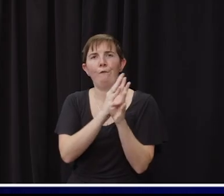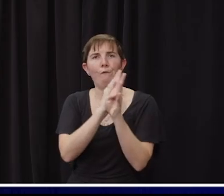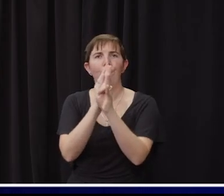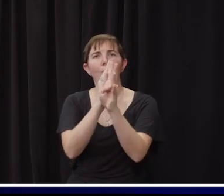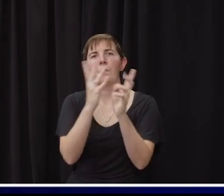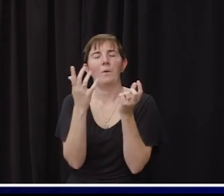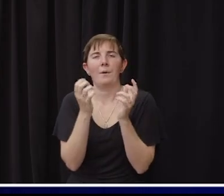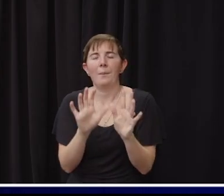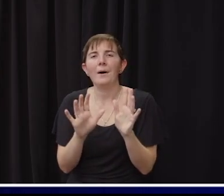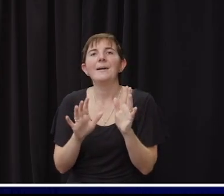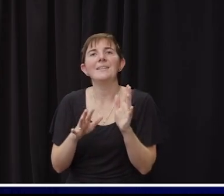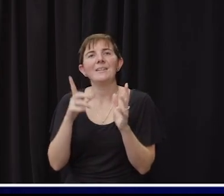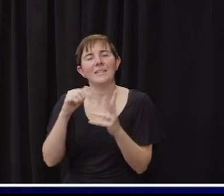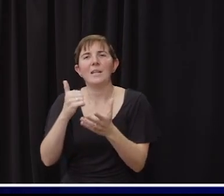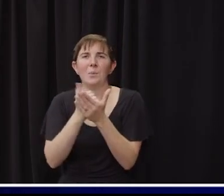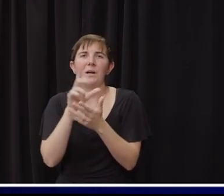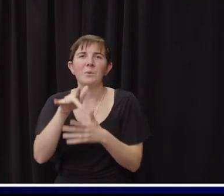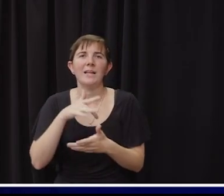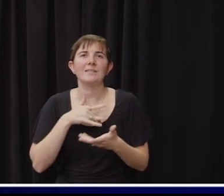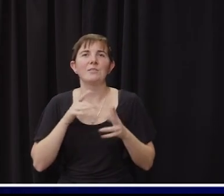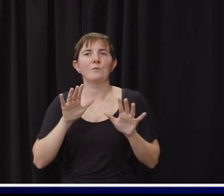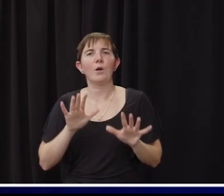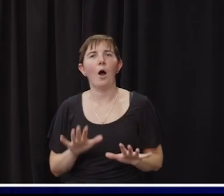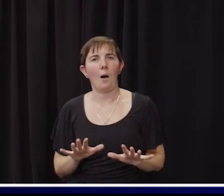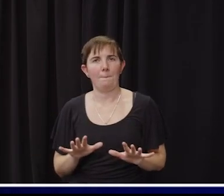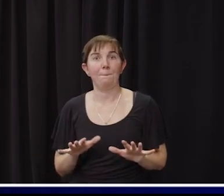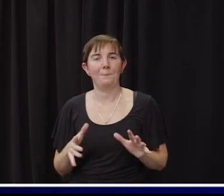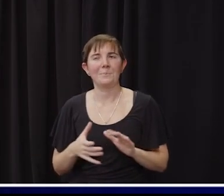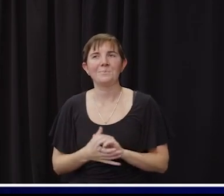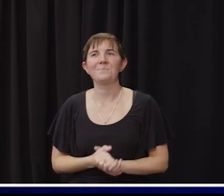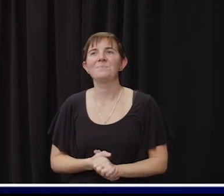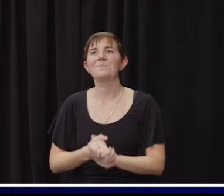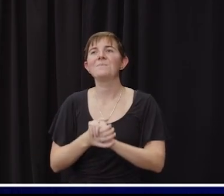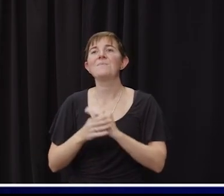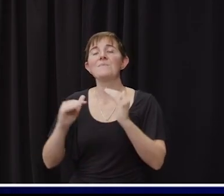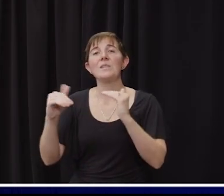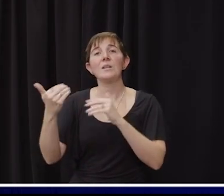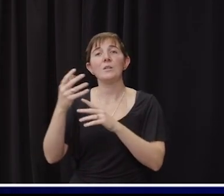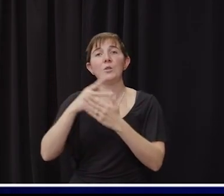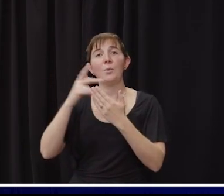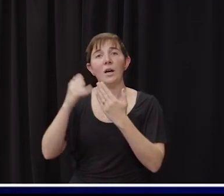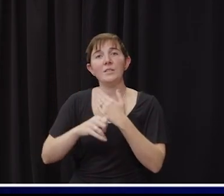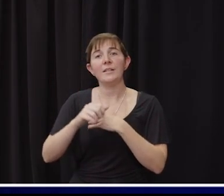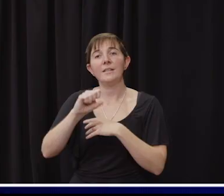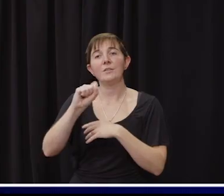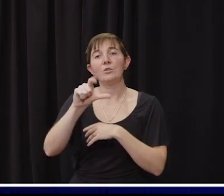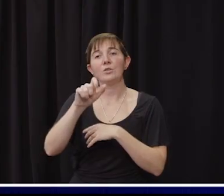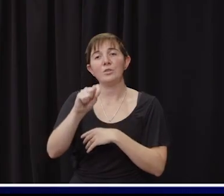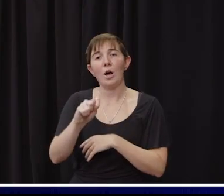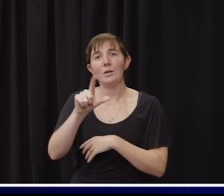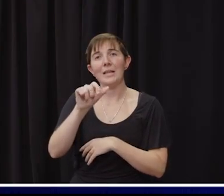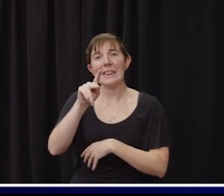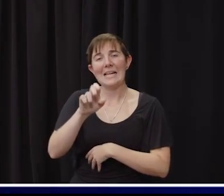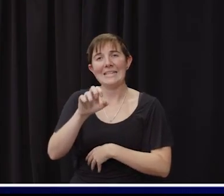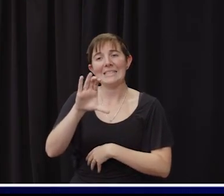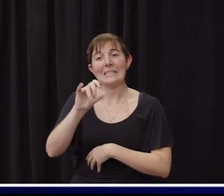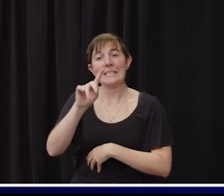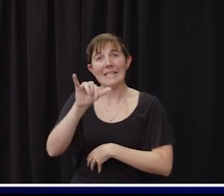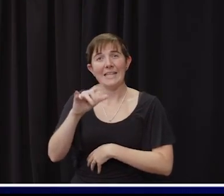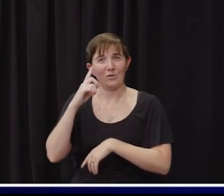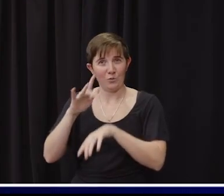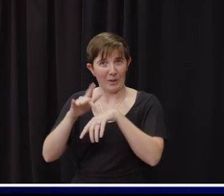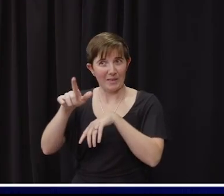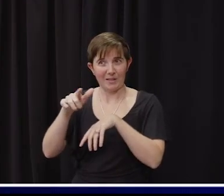But that helps with that sense of calm. Another project, Salt Lake City. If you've been there, you've